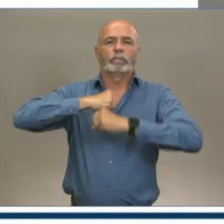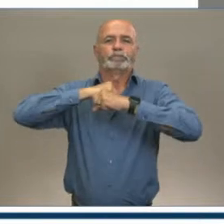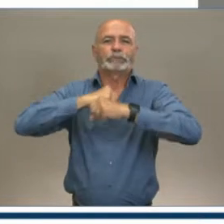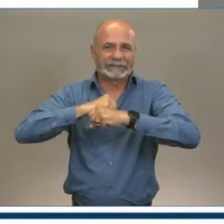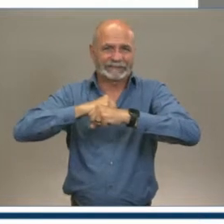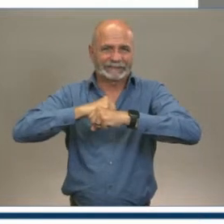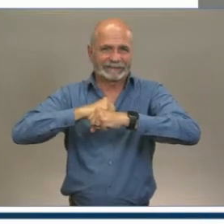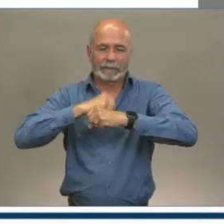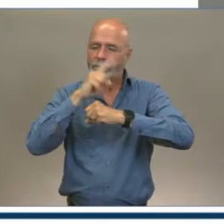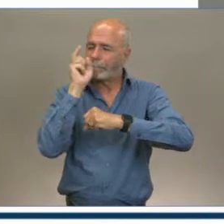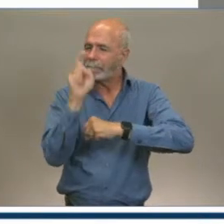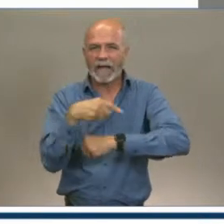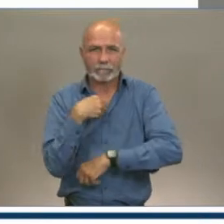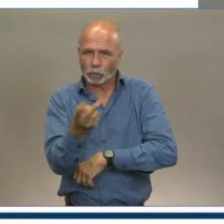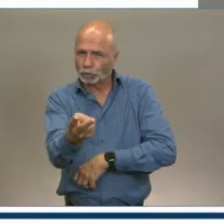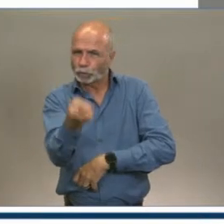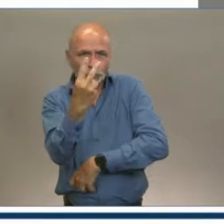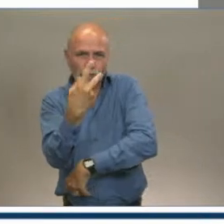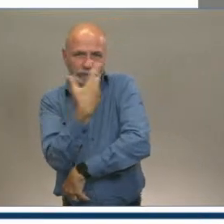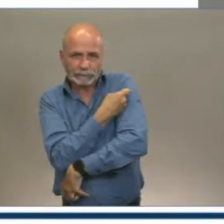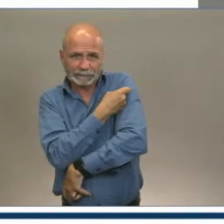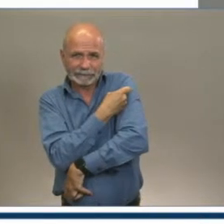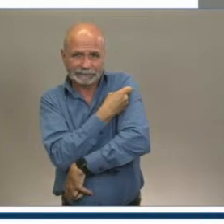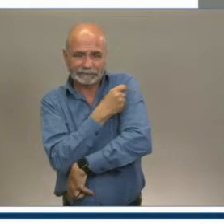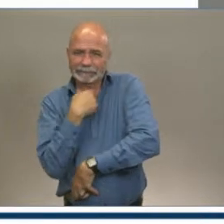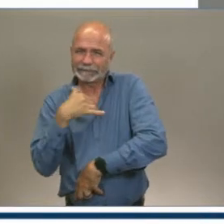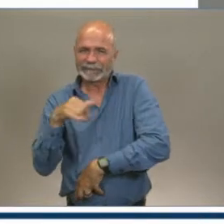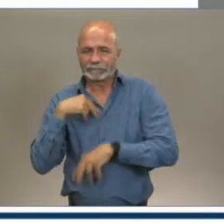and so we need to remain cautious, especially